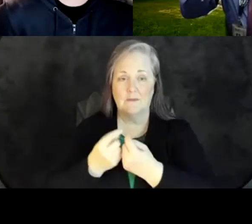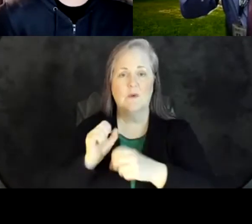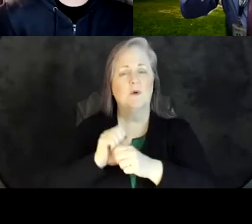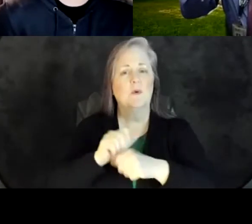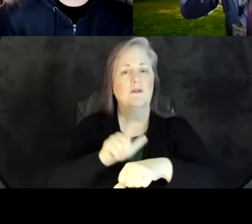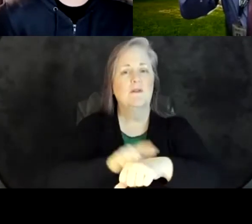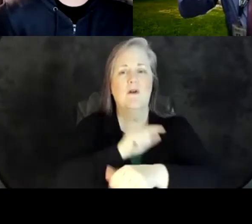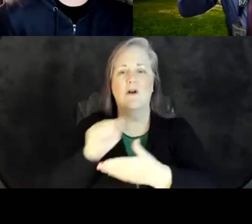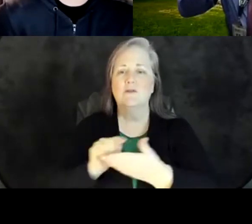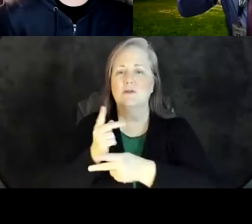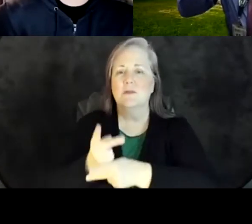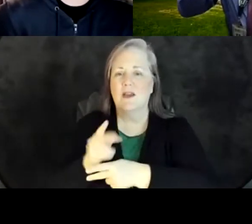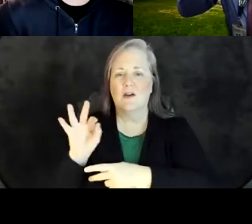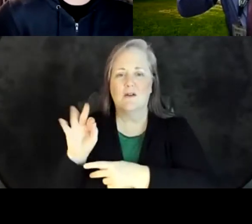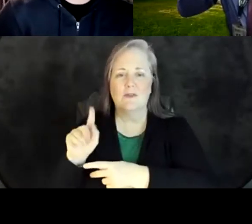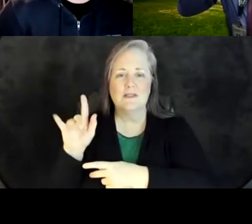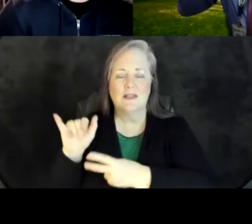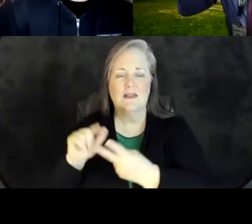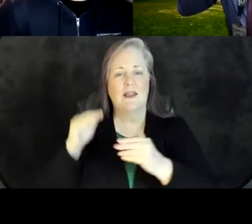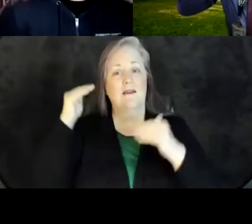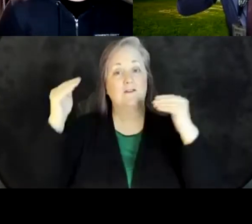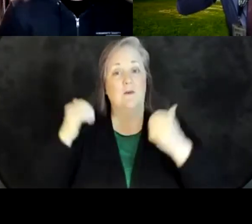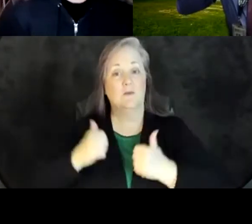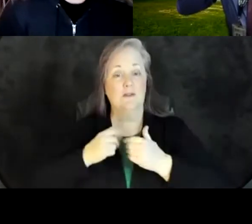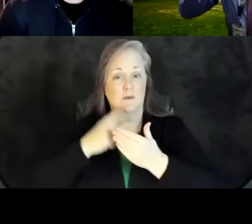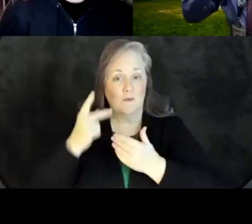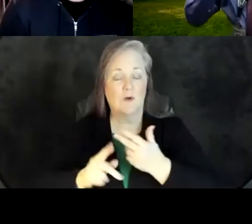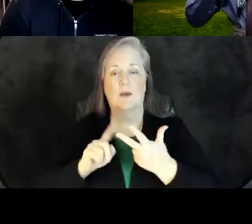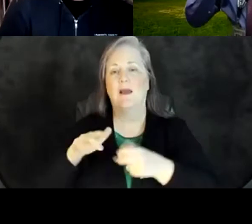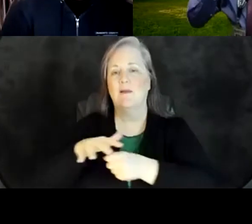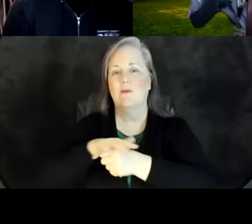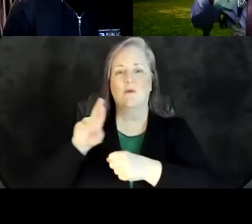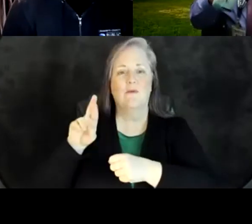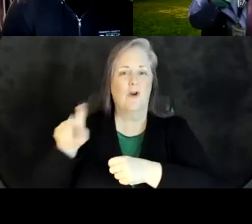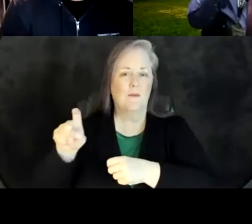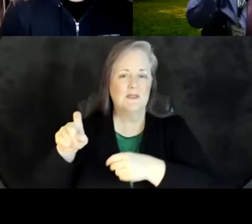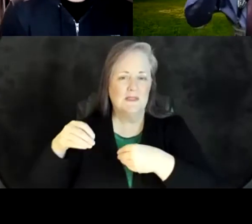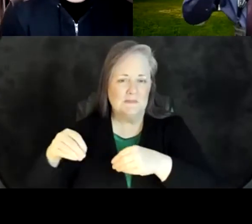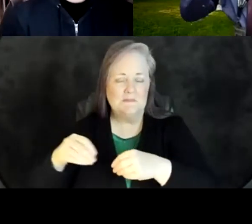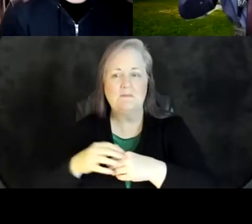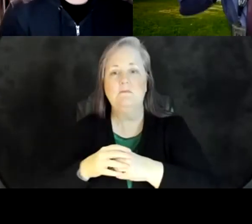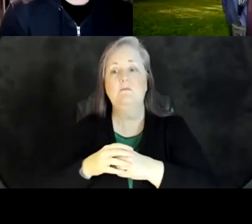care facilities and adult residential programs, as well as local pharmacies are assisting. And we're working